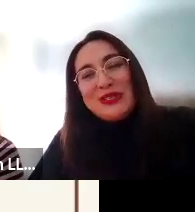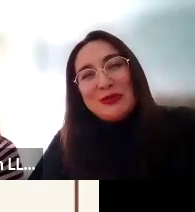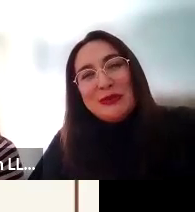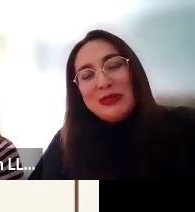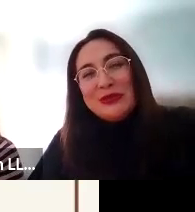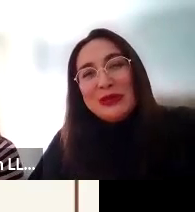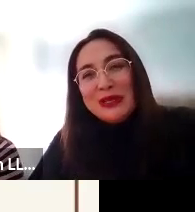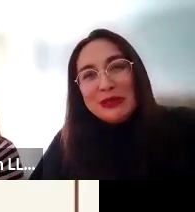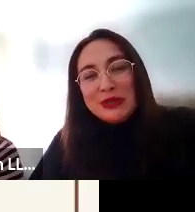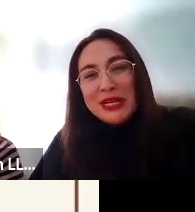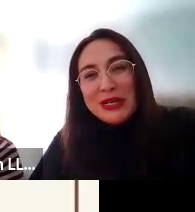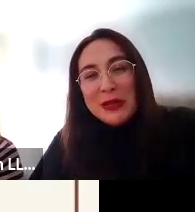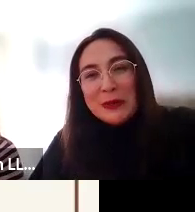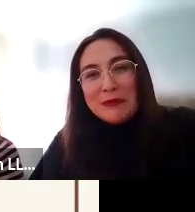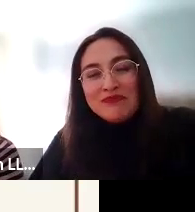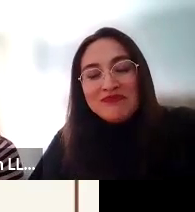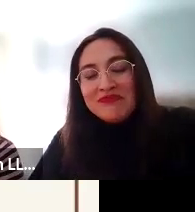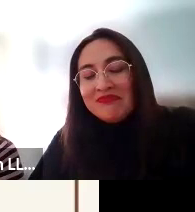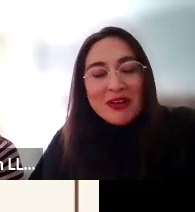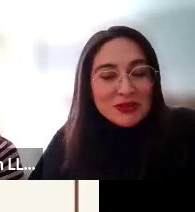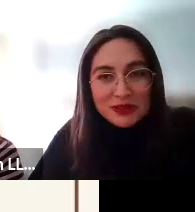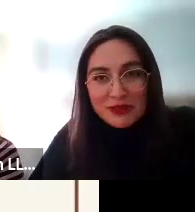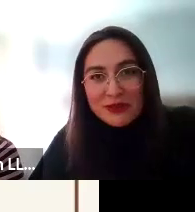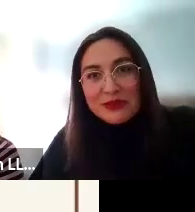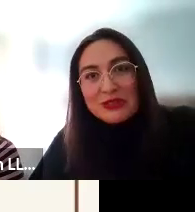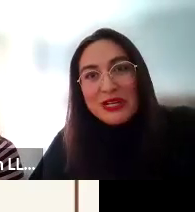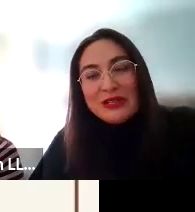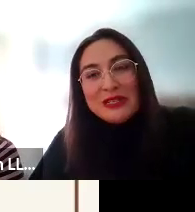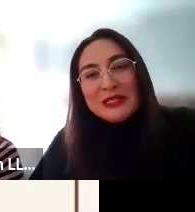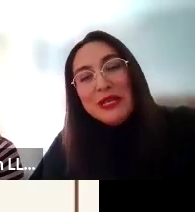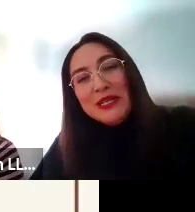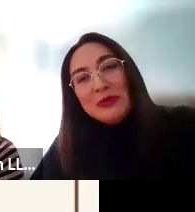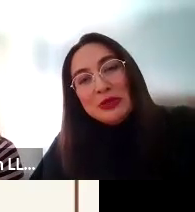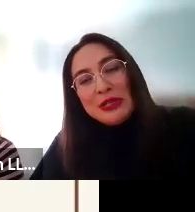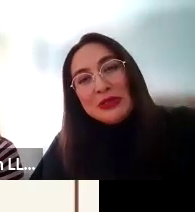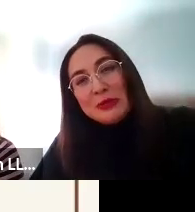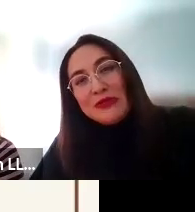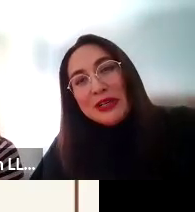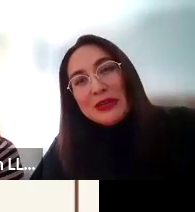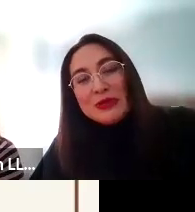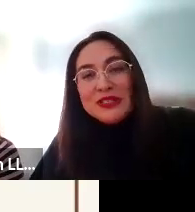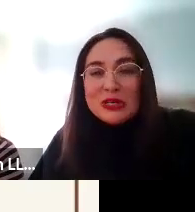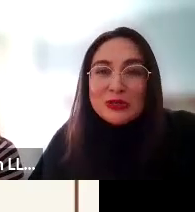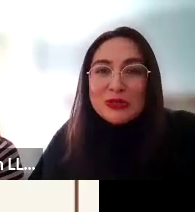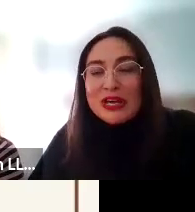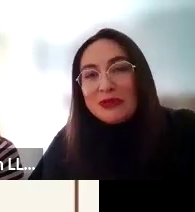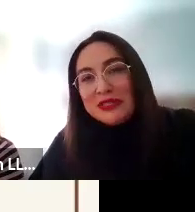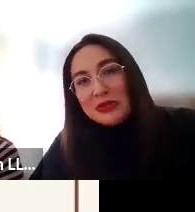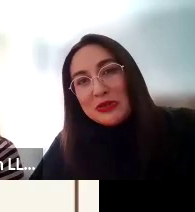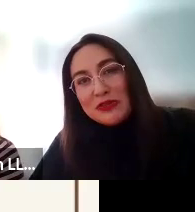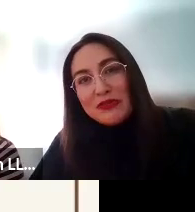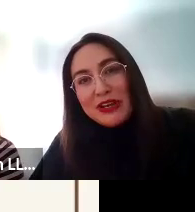receiving services or people with disabilities. We train all sorts of folks. We train DSPs, we train service providers,